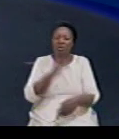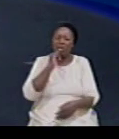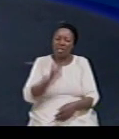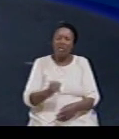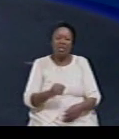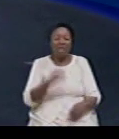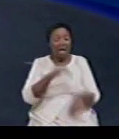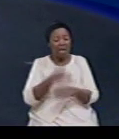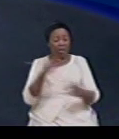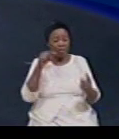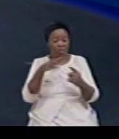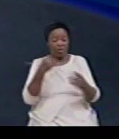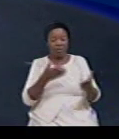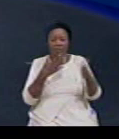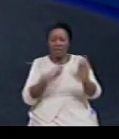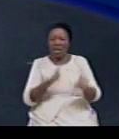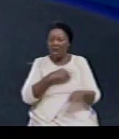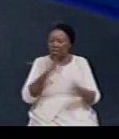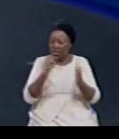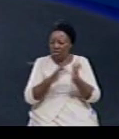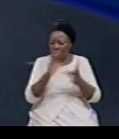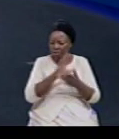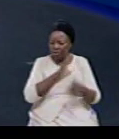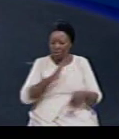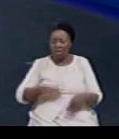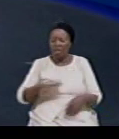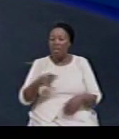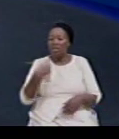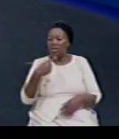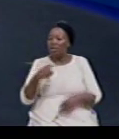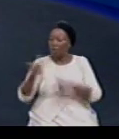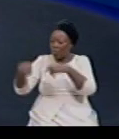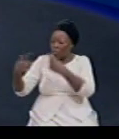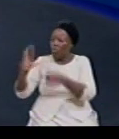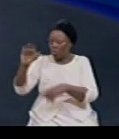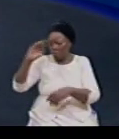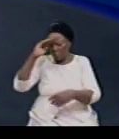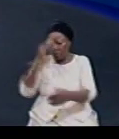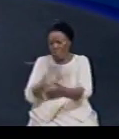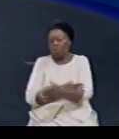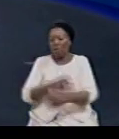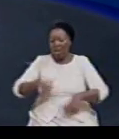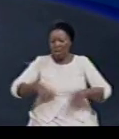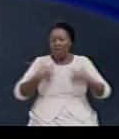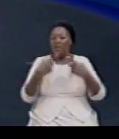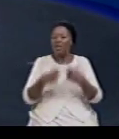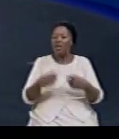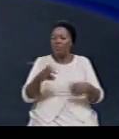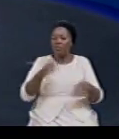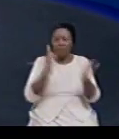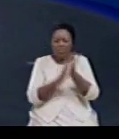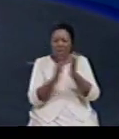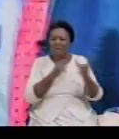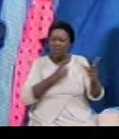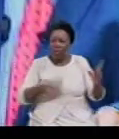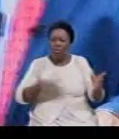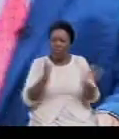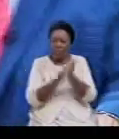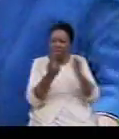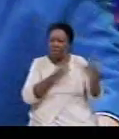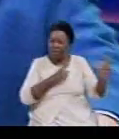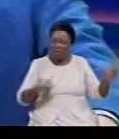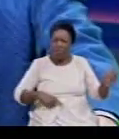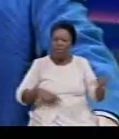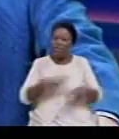of death. And Jesus said, go, thy son liveth. Praise the Lord. Praise the Lord. He said,